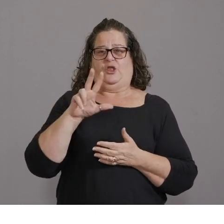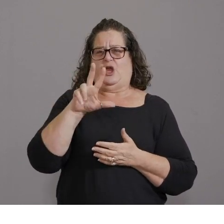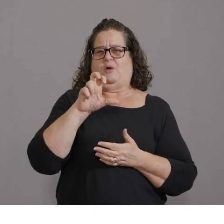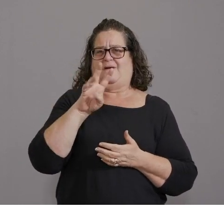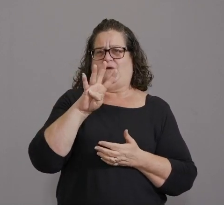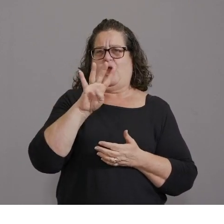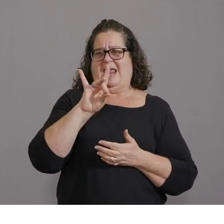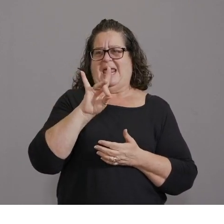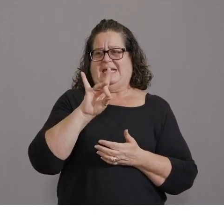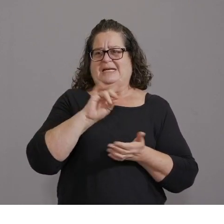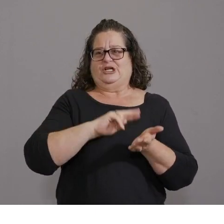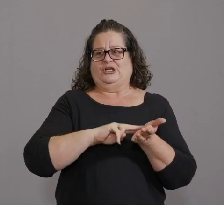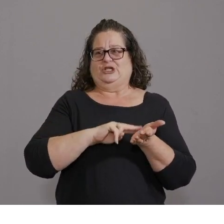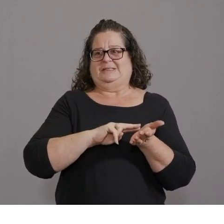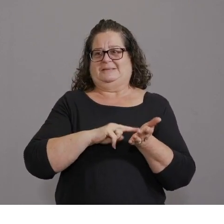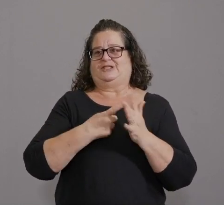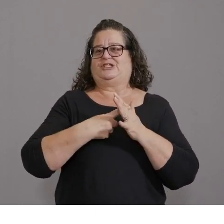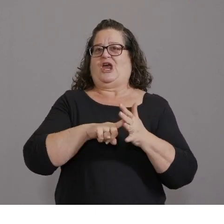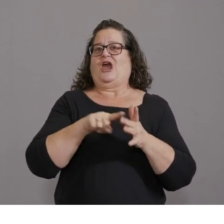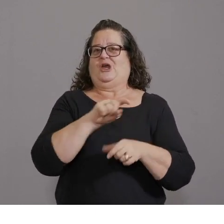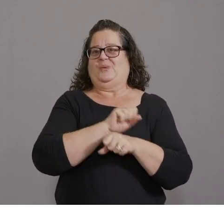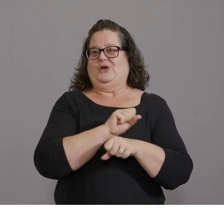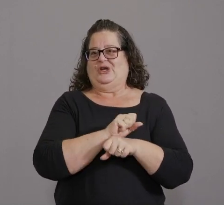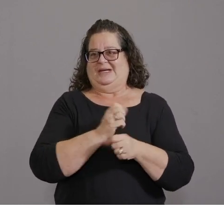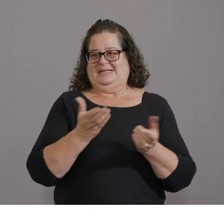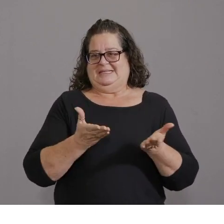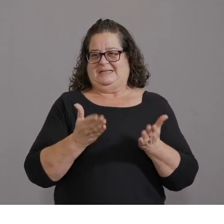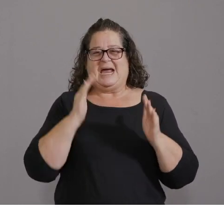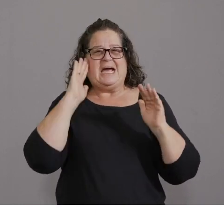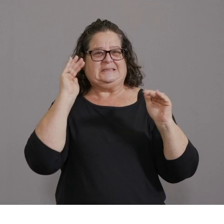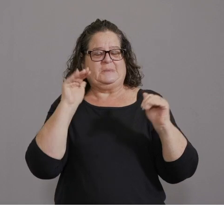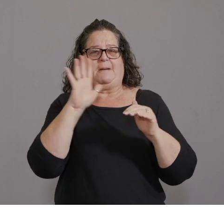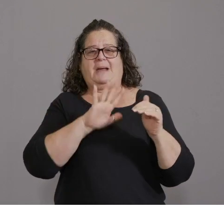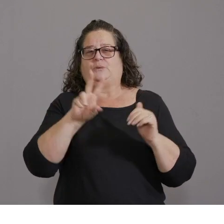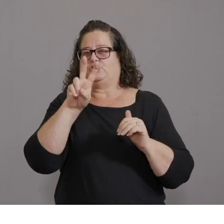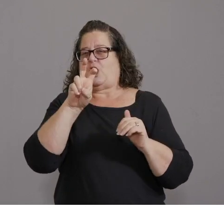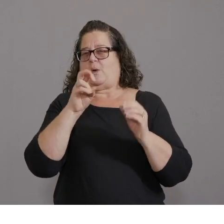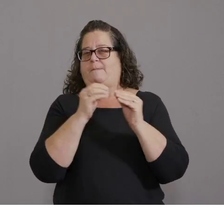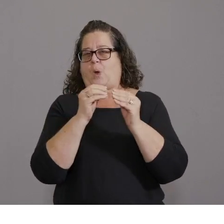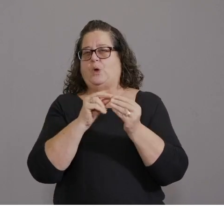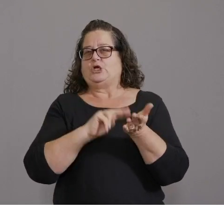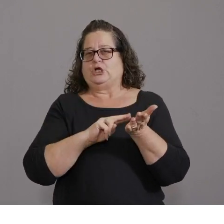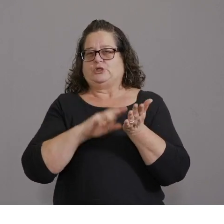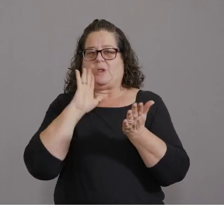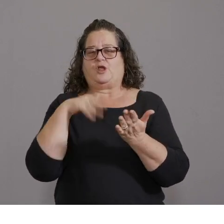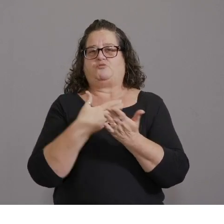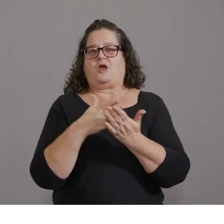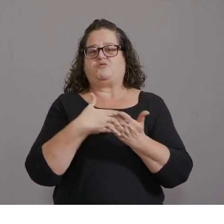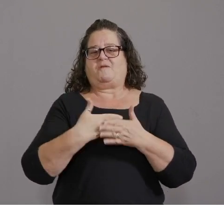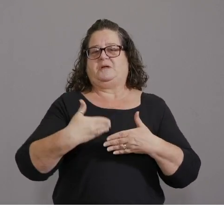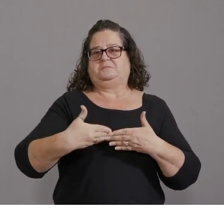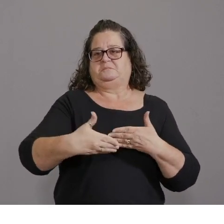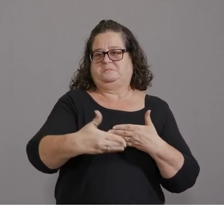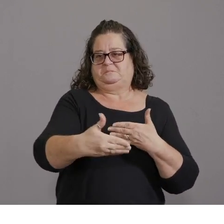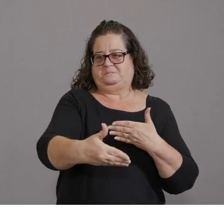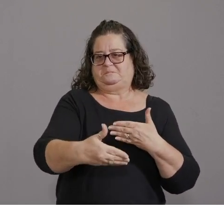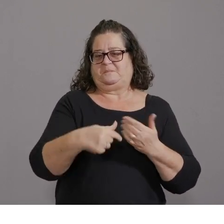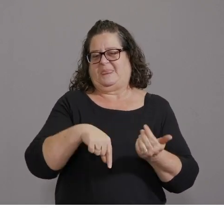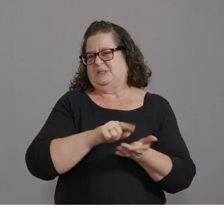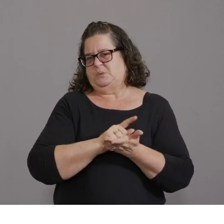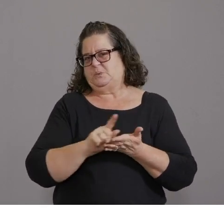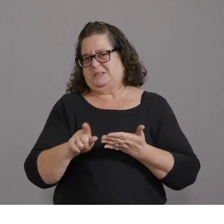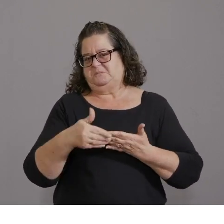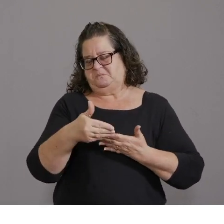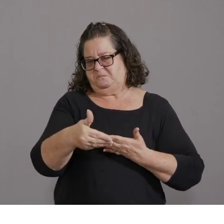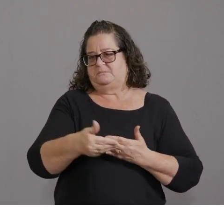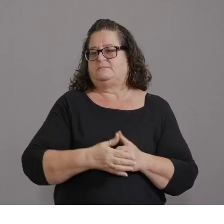started work. We anticipated almost 200 more arriving this week. Again, that we don't necessarily count